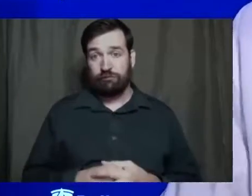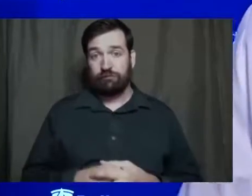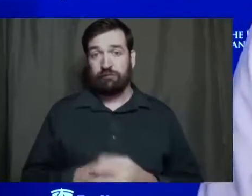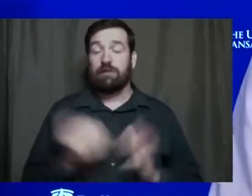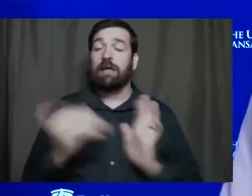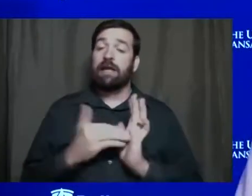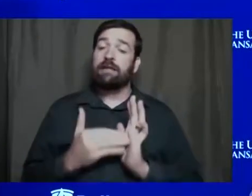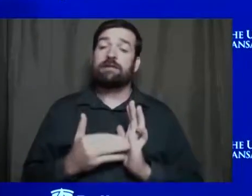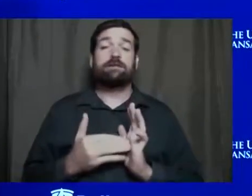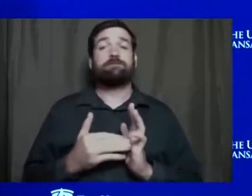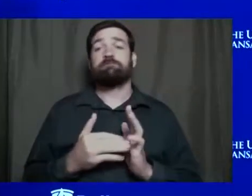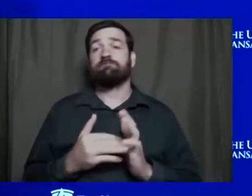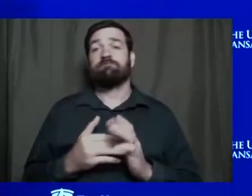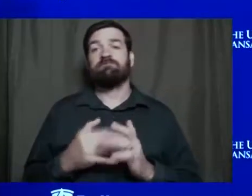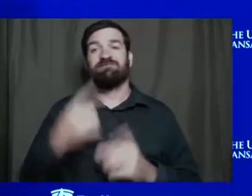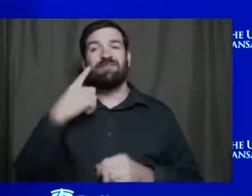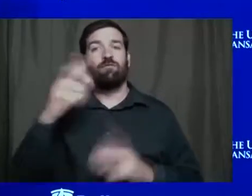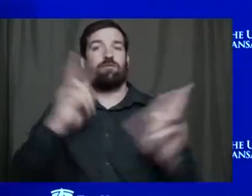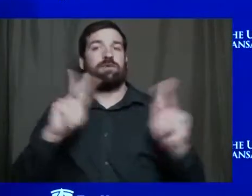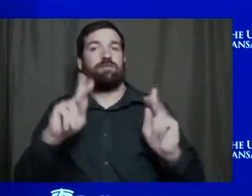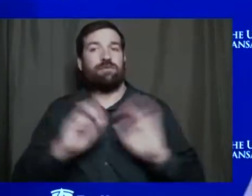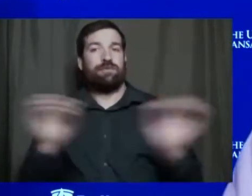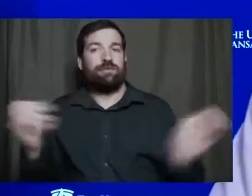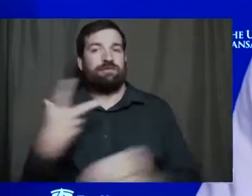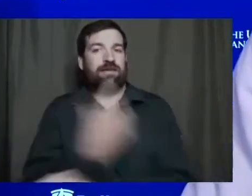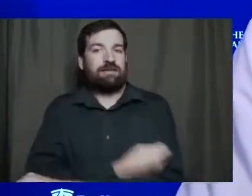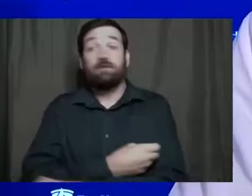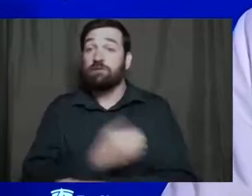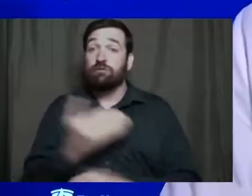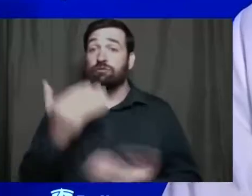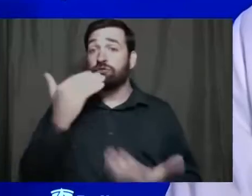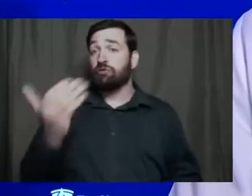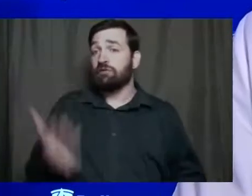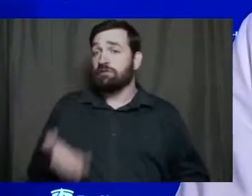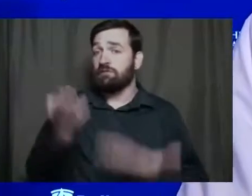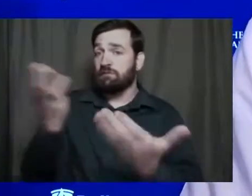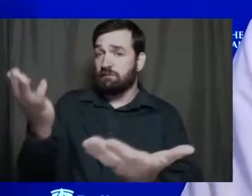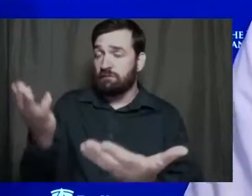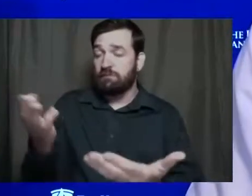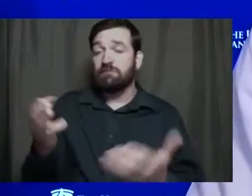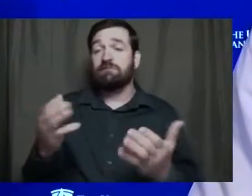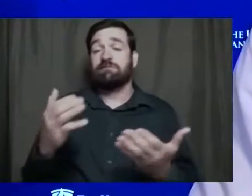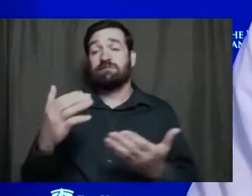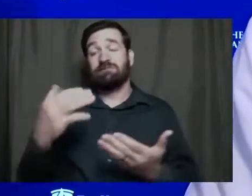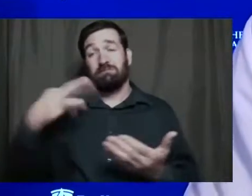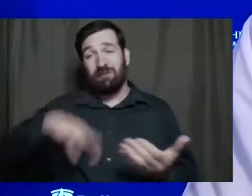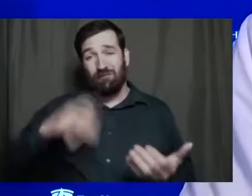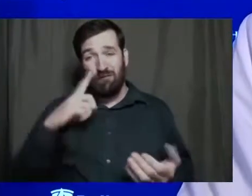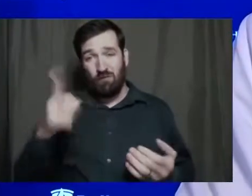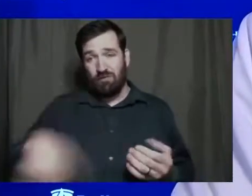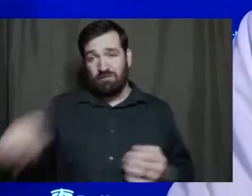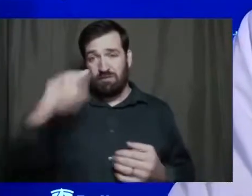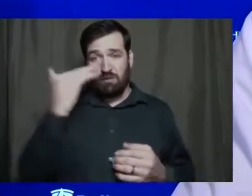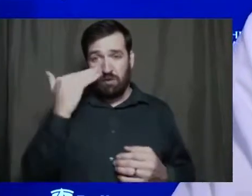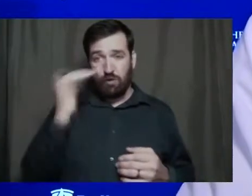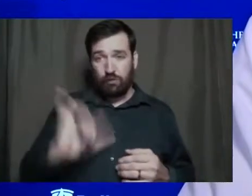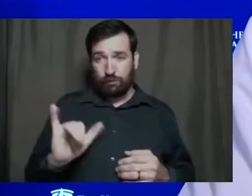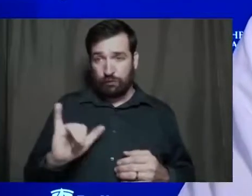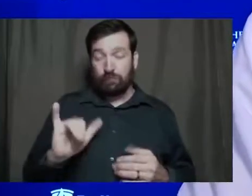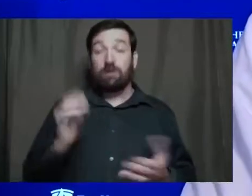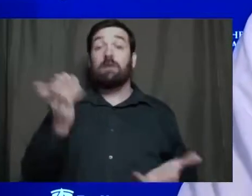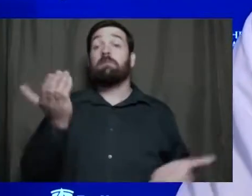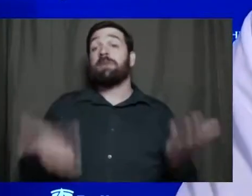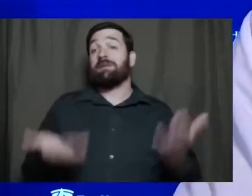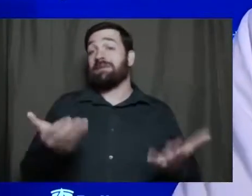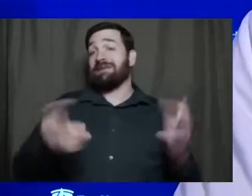it's for unvaccinated people. So I think it's good guidance. I think it's also helpful for you to know as well, because they also said, maybe test at 7